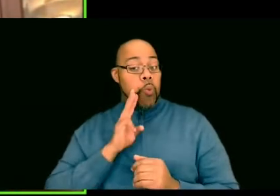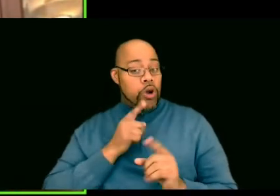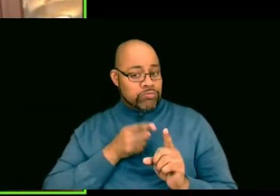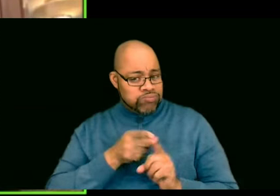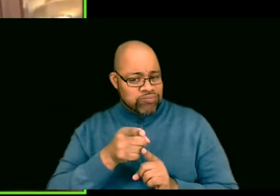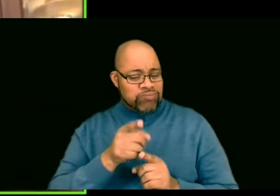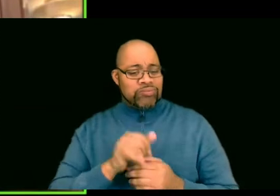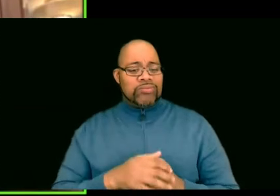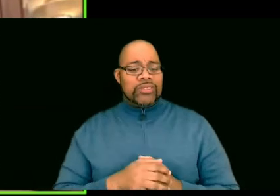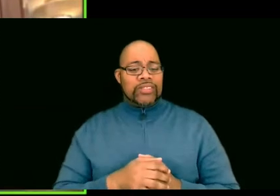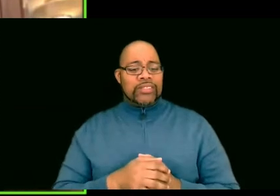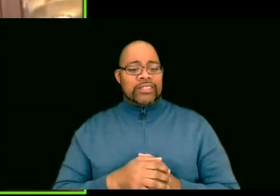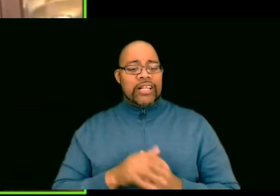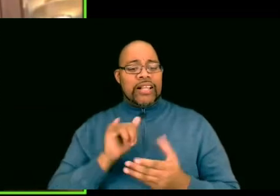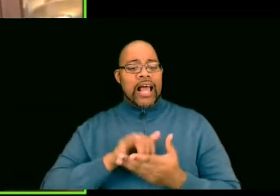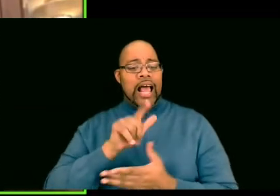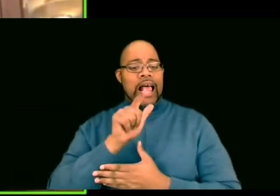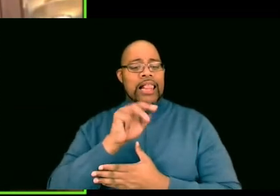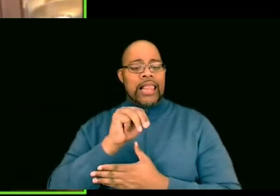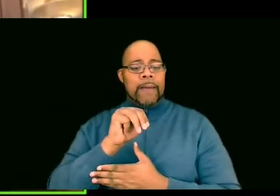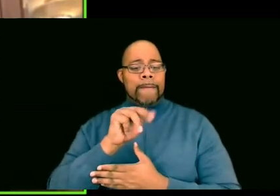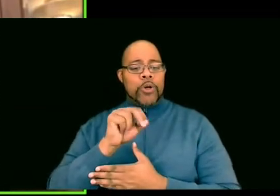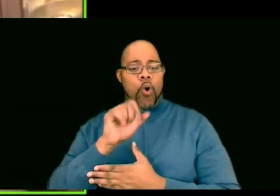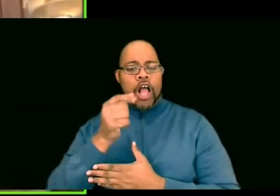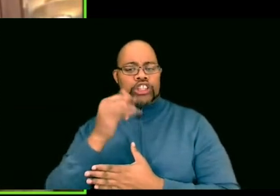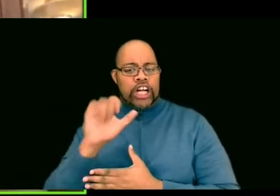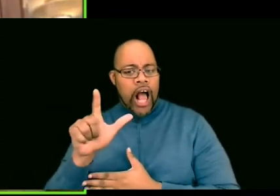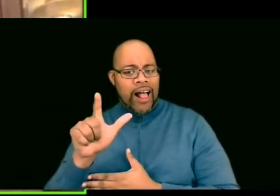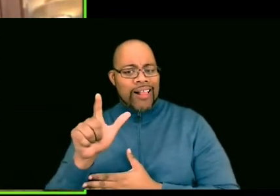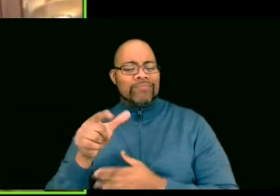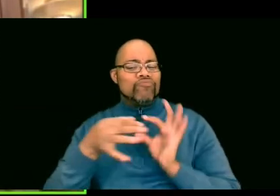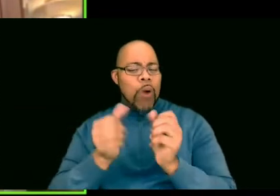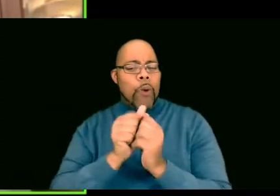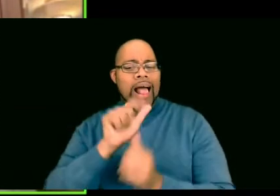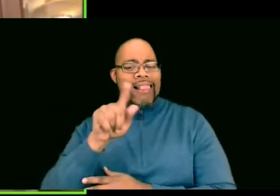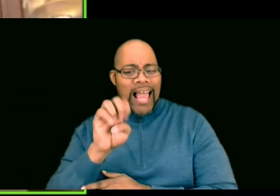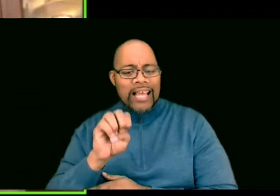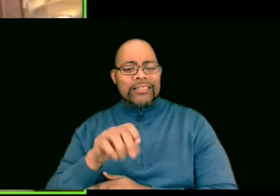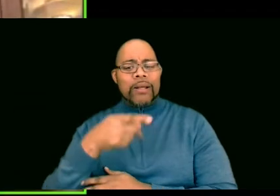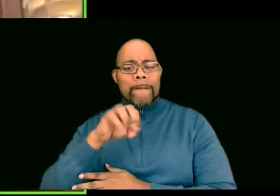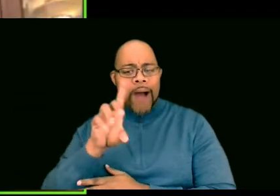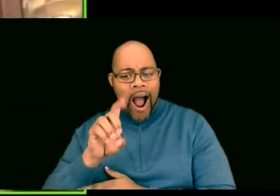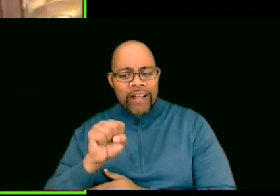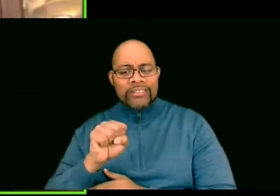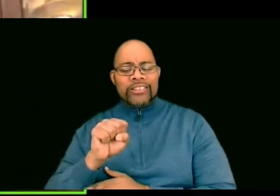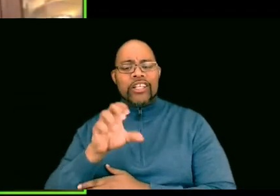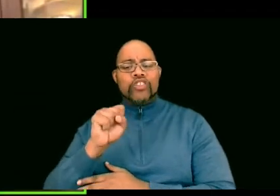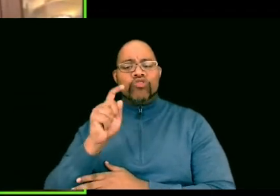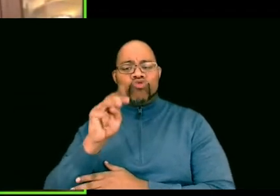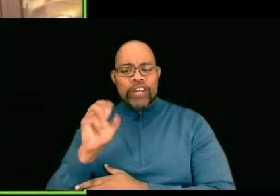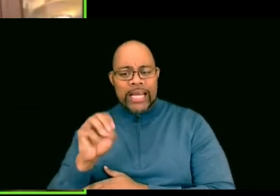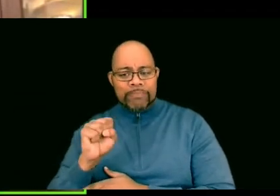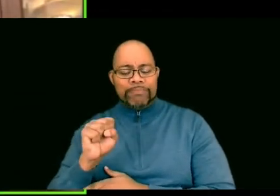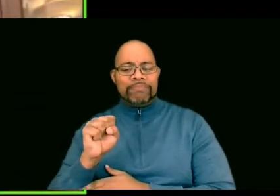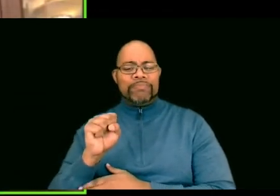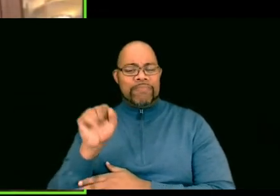water was limnological in the lakes and ponds and streams